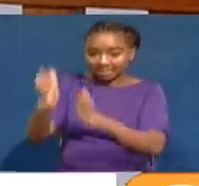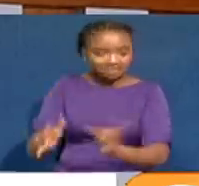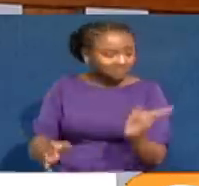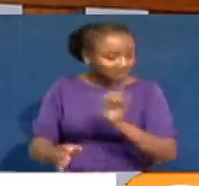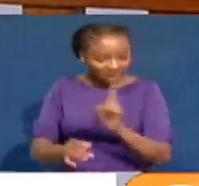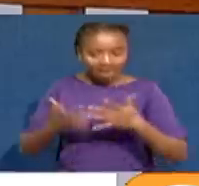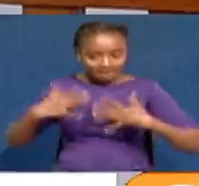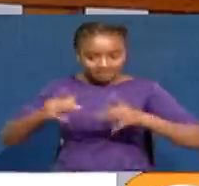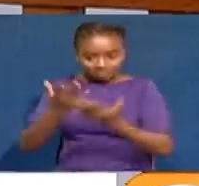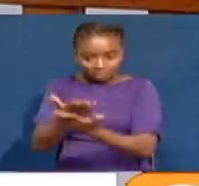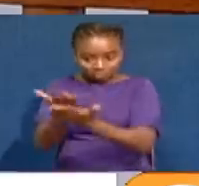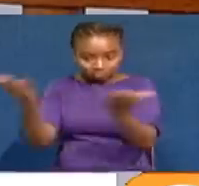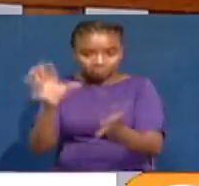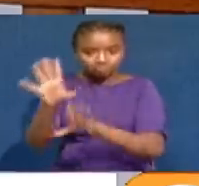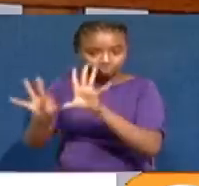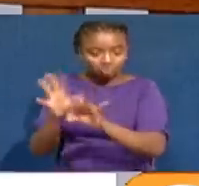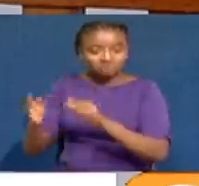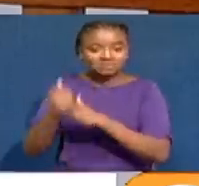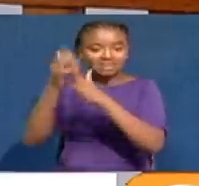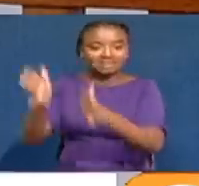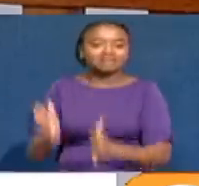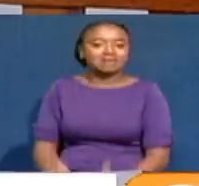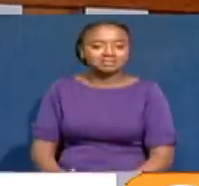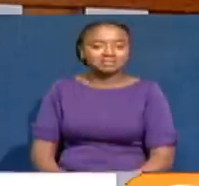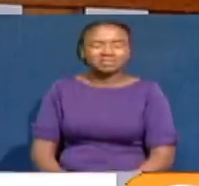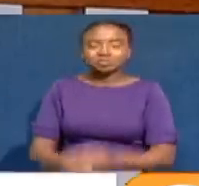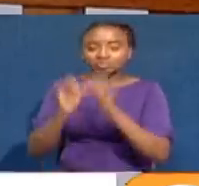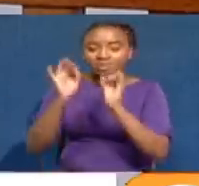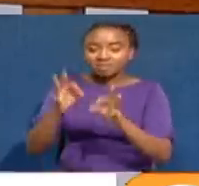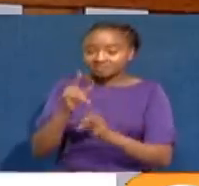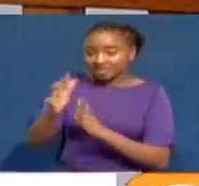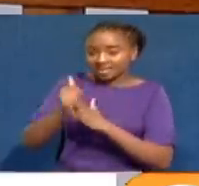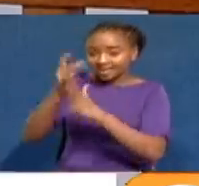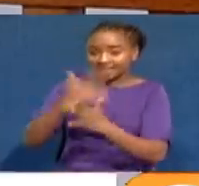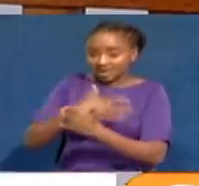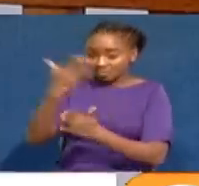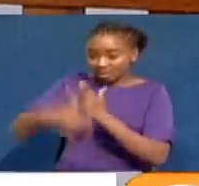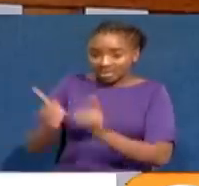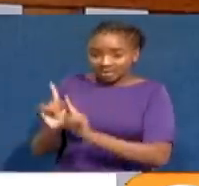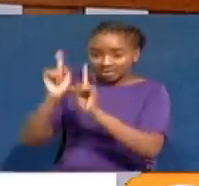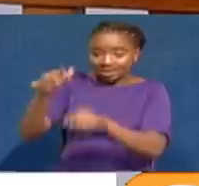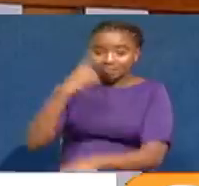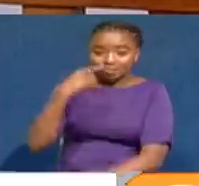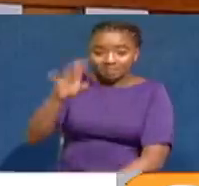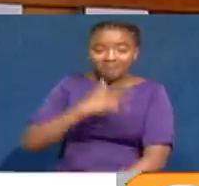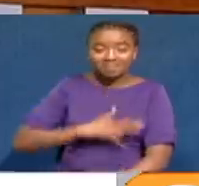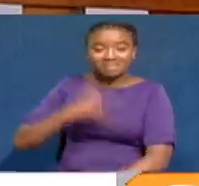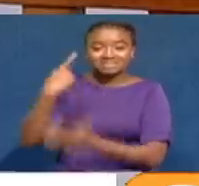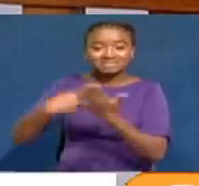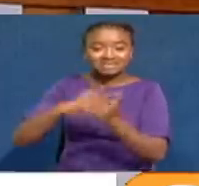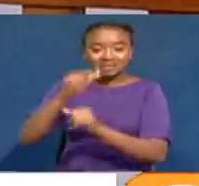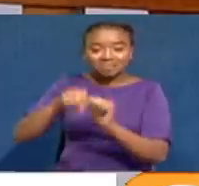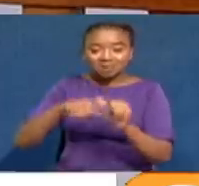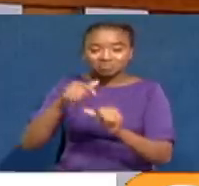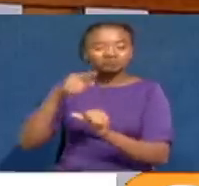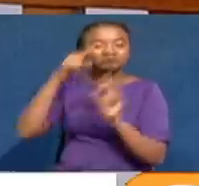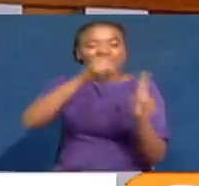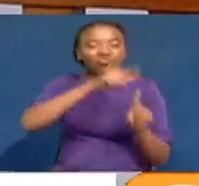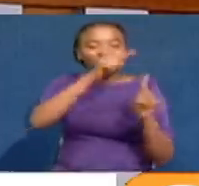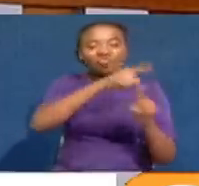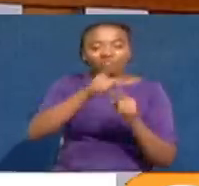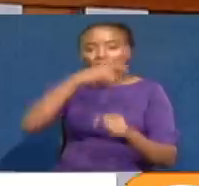people who elect the leaders, so they need to put them into account. When they show up over the weekends, they should not talk about the hustlers. They should not talk about how